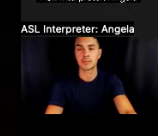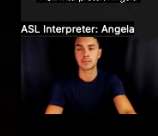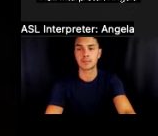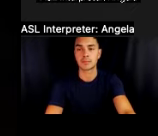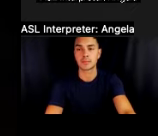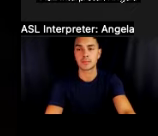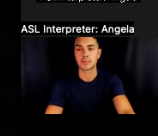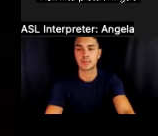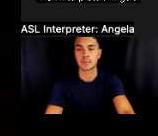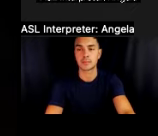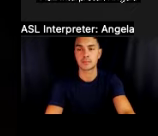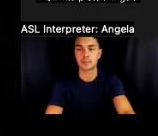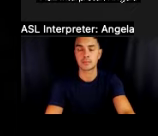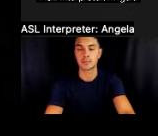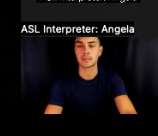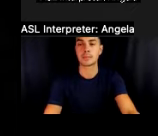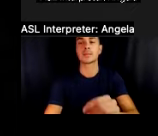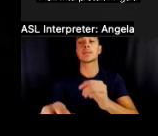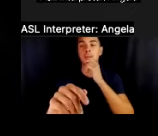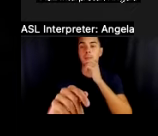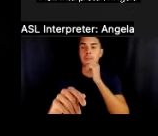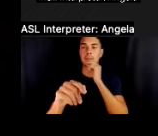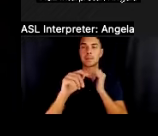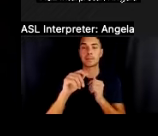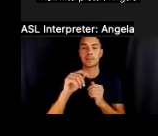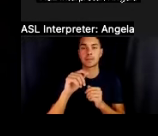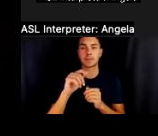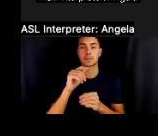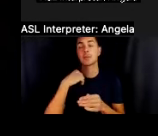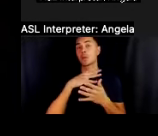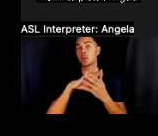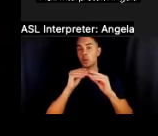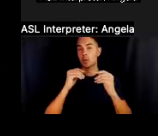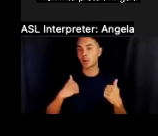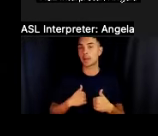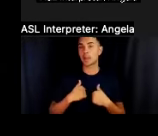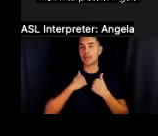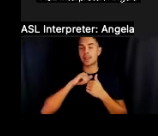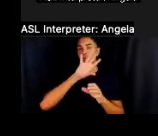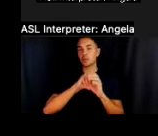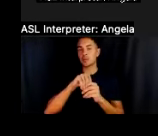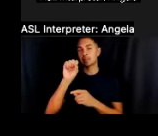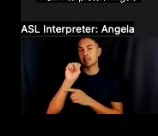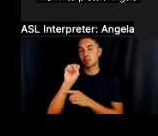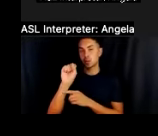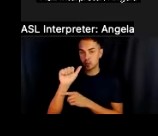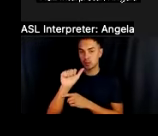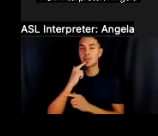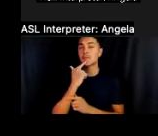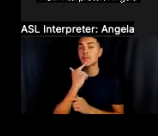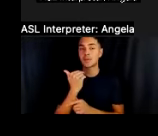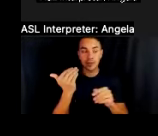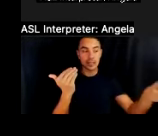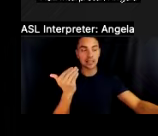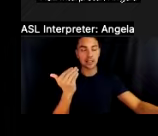We all have stories to tell in our life. Many of us have stories in our life that involve sexual assault. A 15-year-old who has